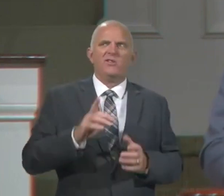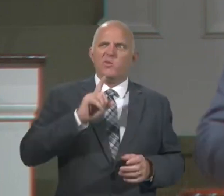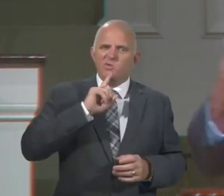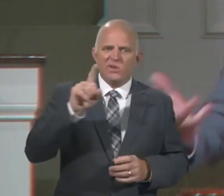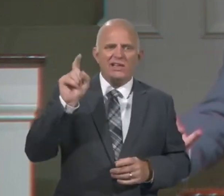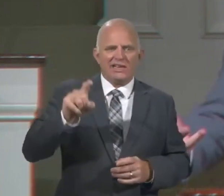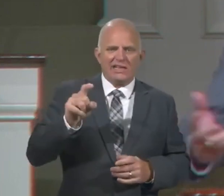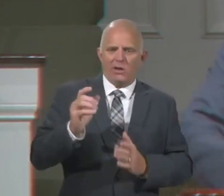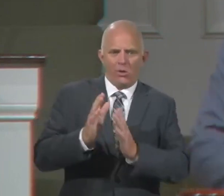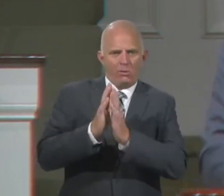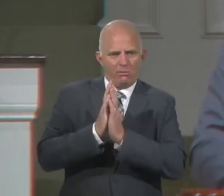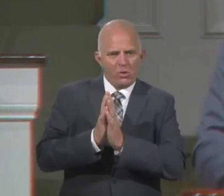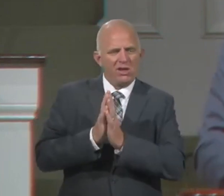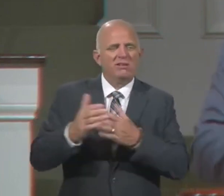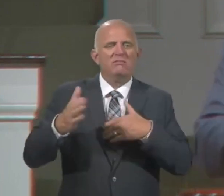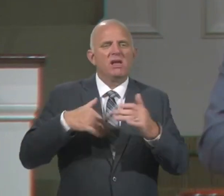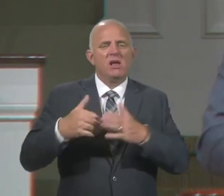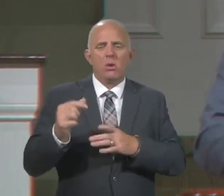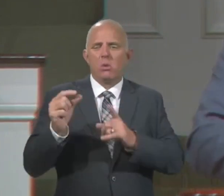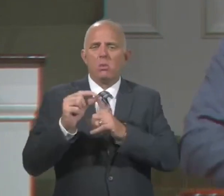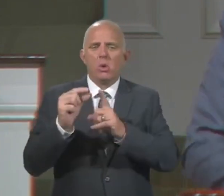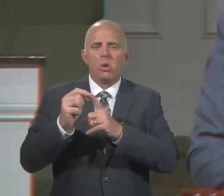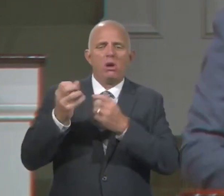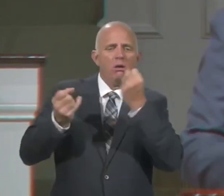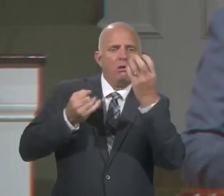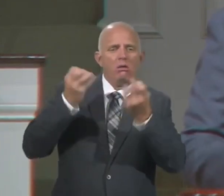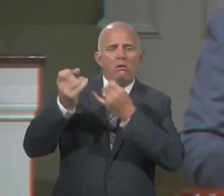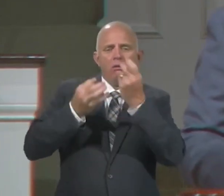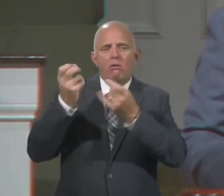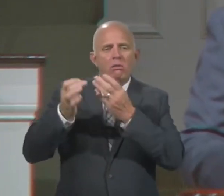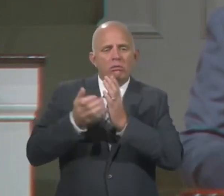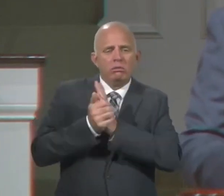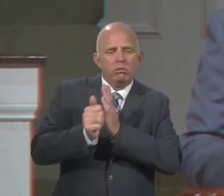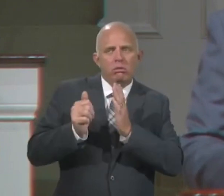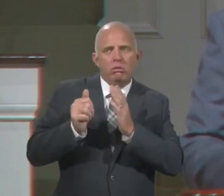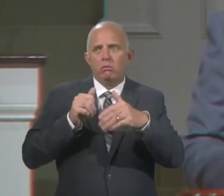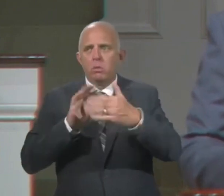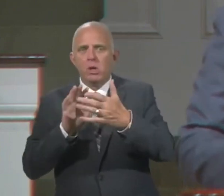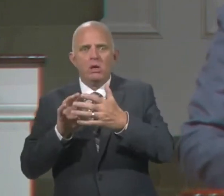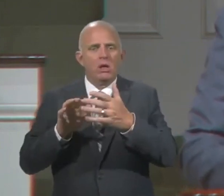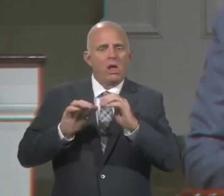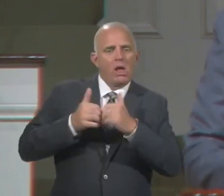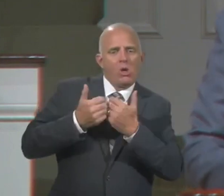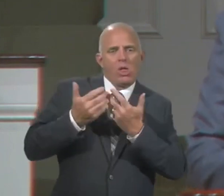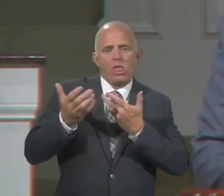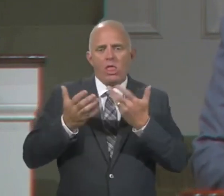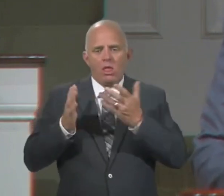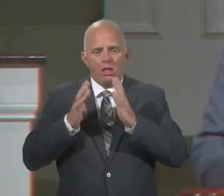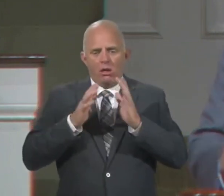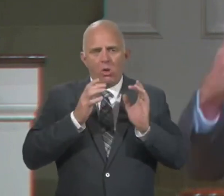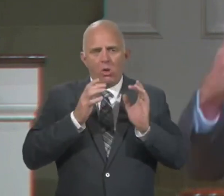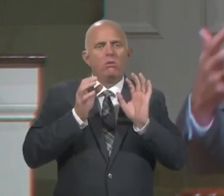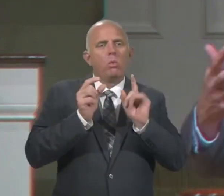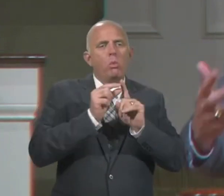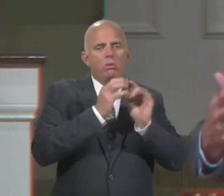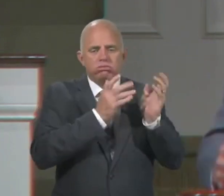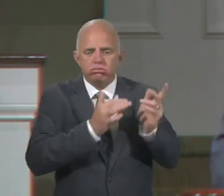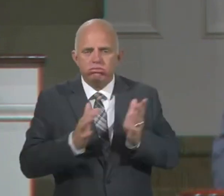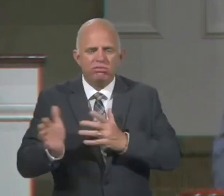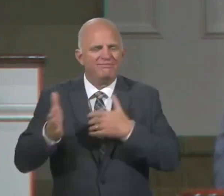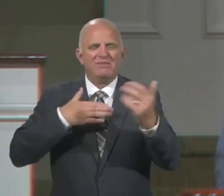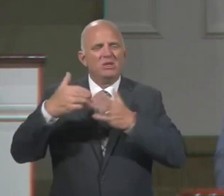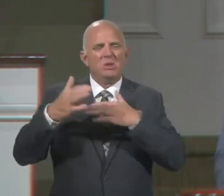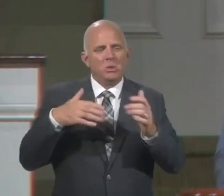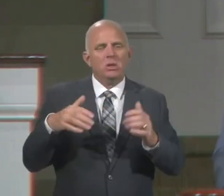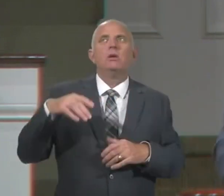is the words that we say or the technique that we have or the order in which we pray. God's interested